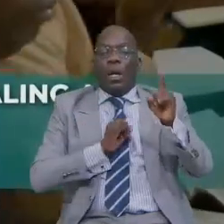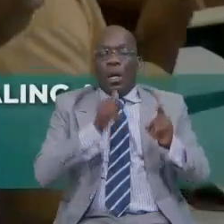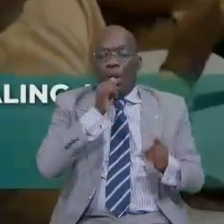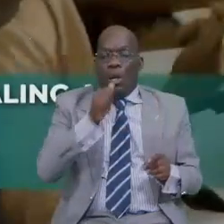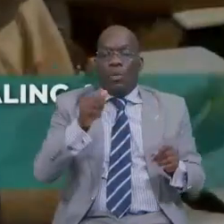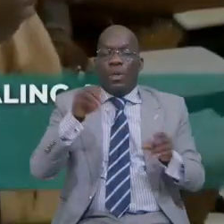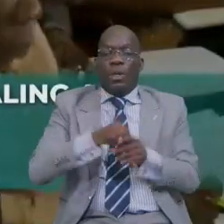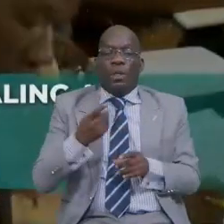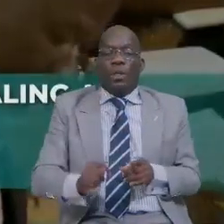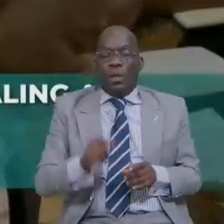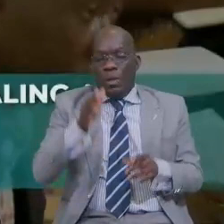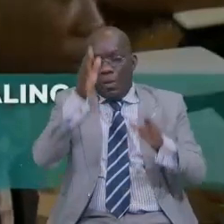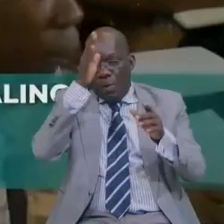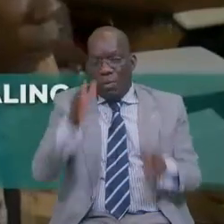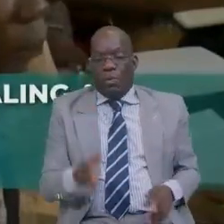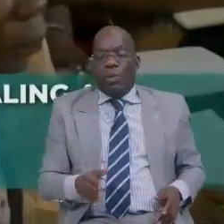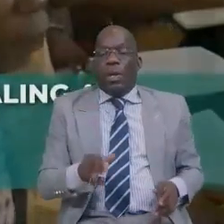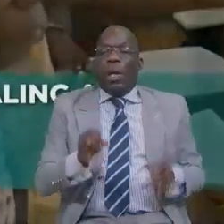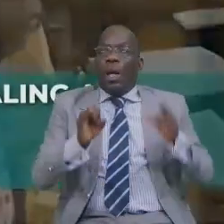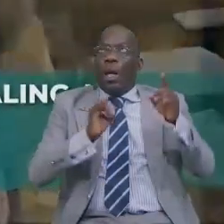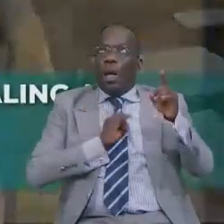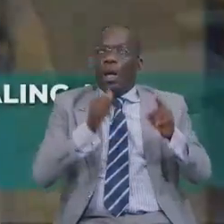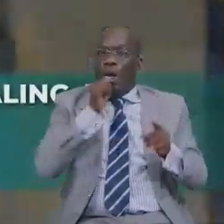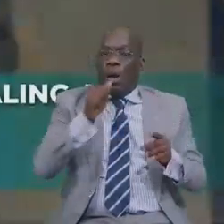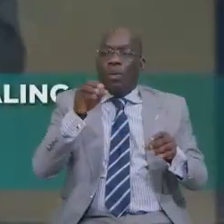Father? I am in the